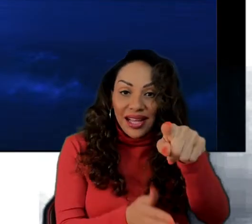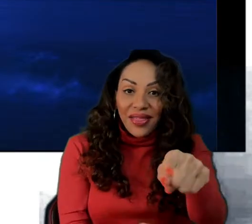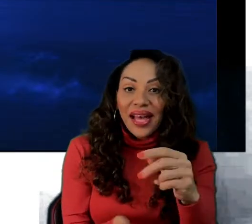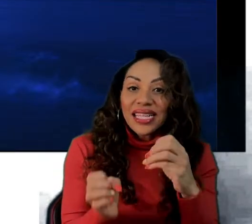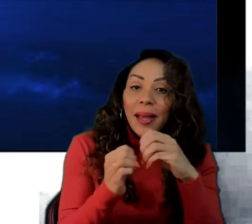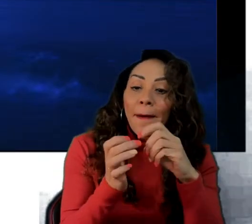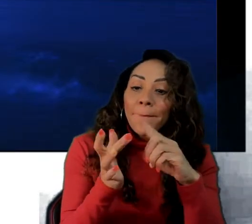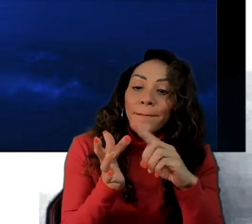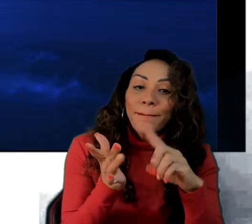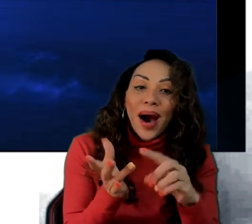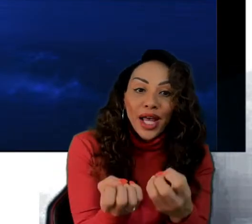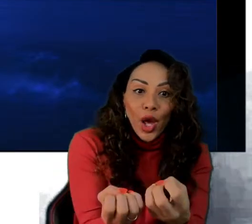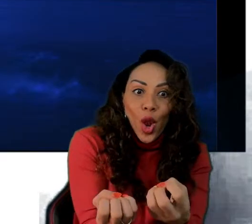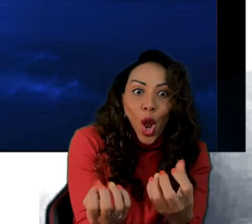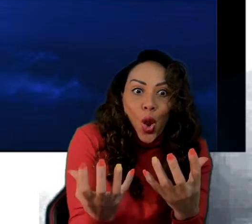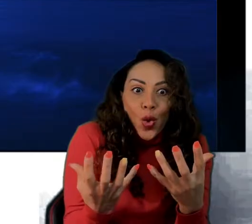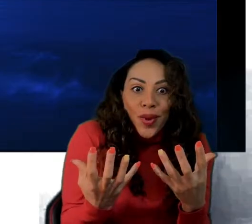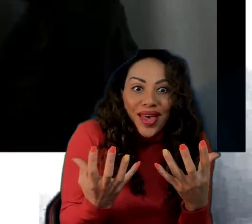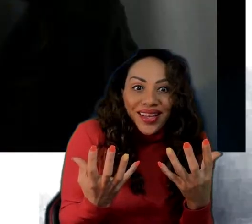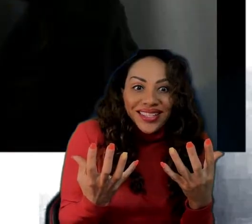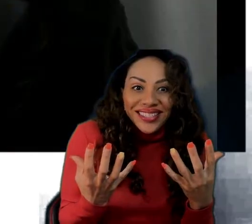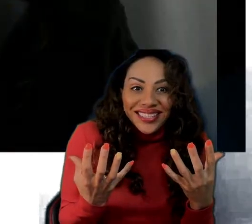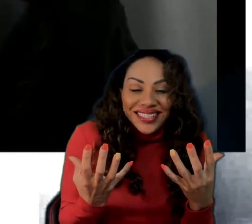or a very similar strain.